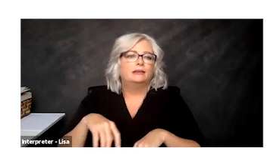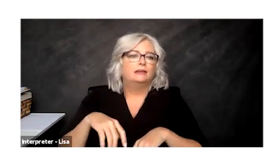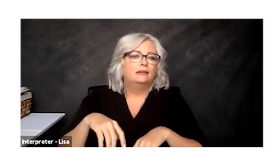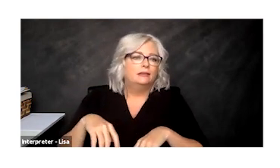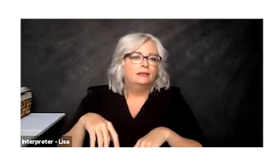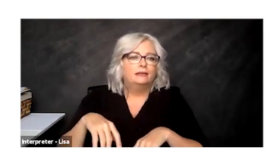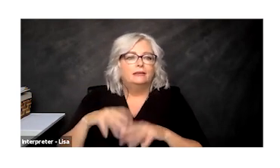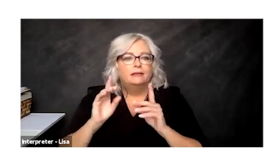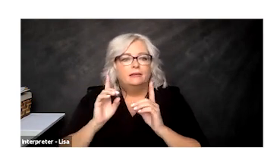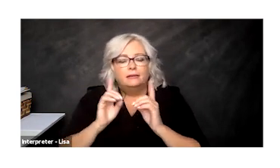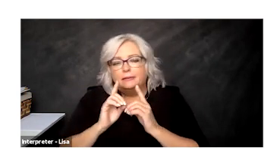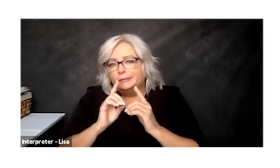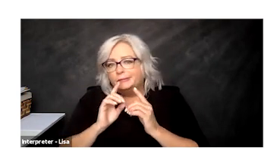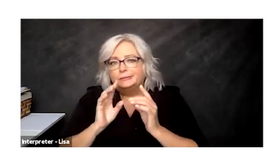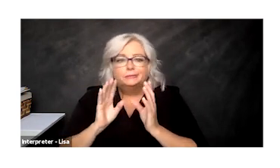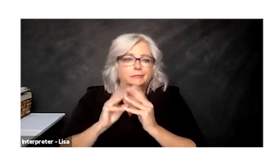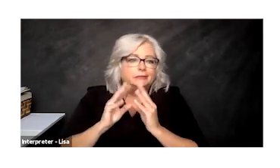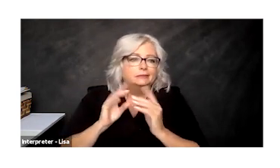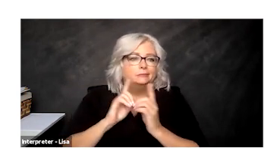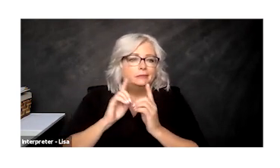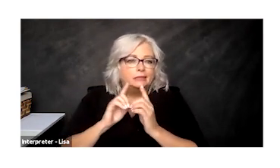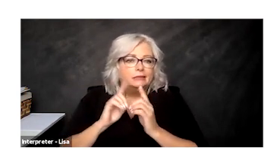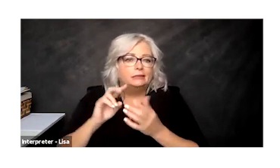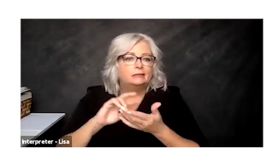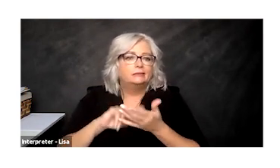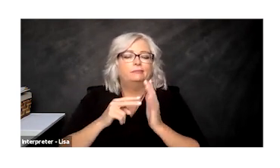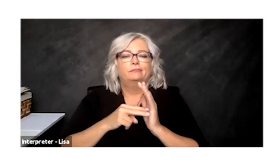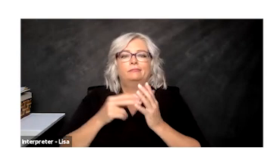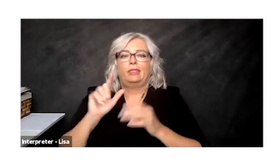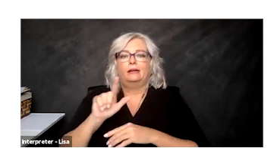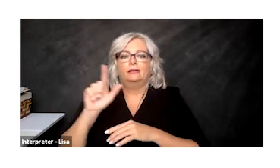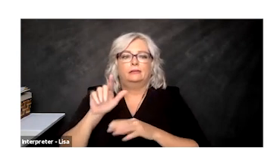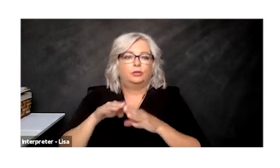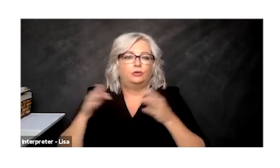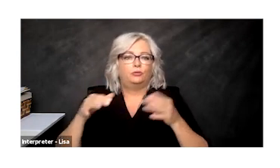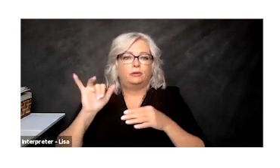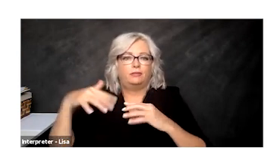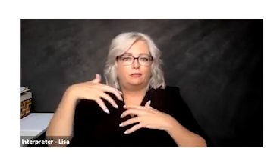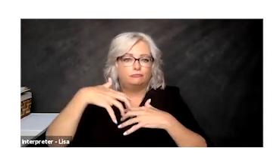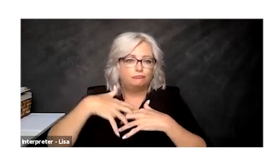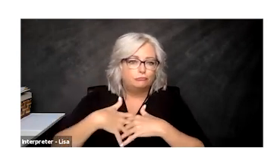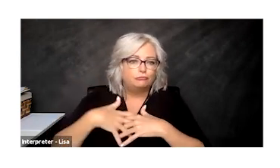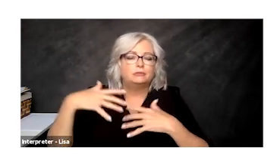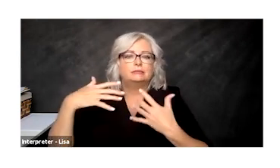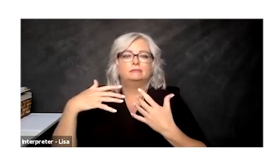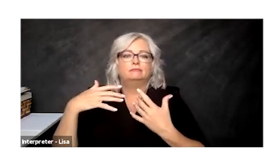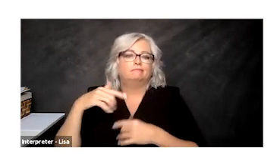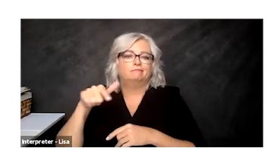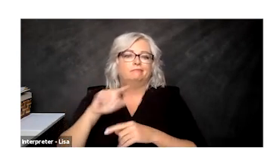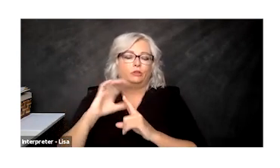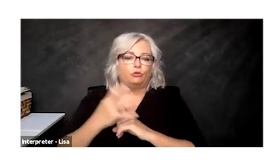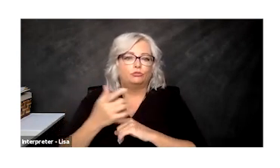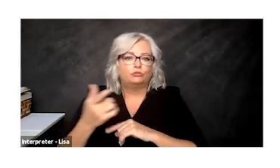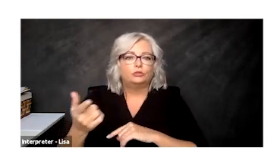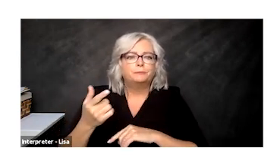saying the library is open actually has roots in ball culture. And one thing that I'm really struck about with